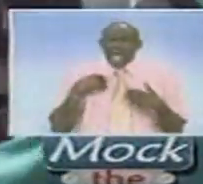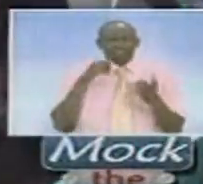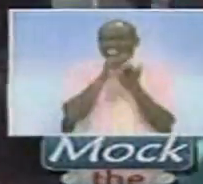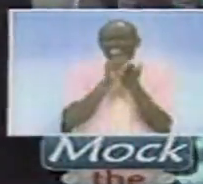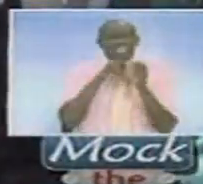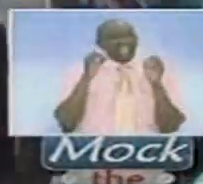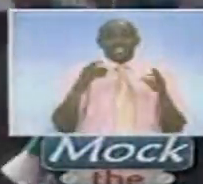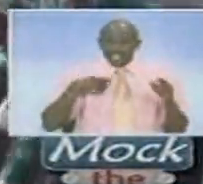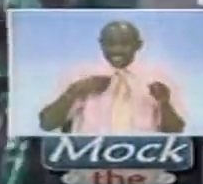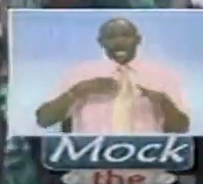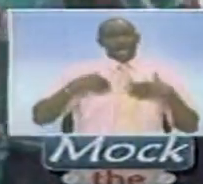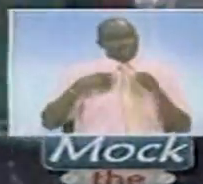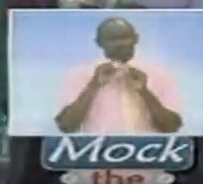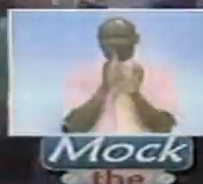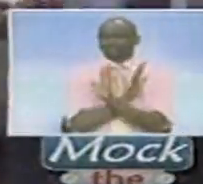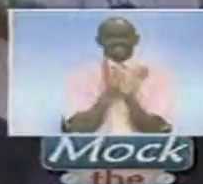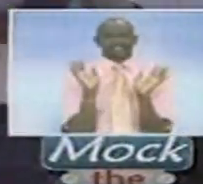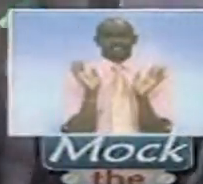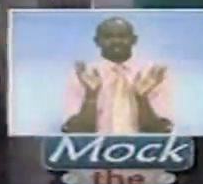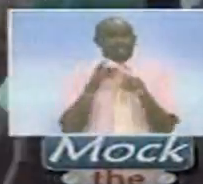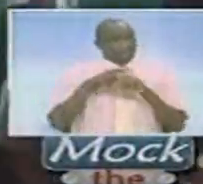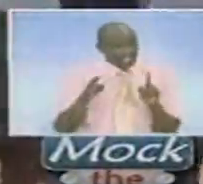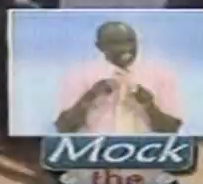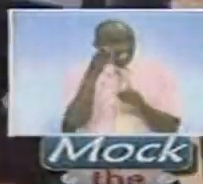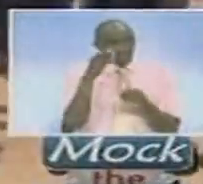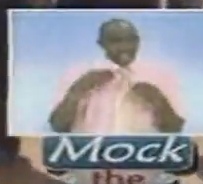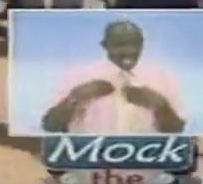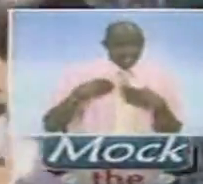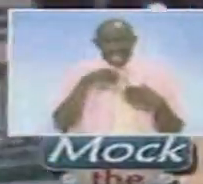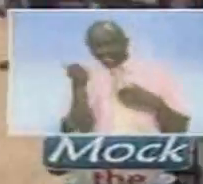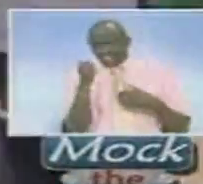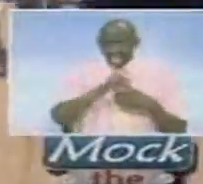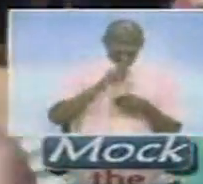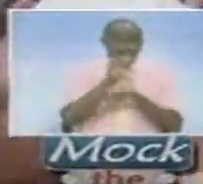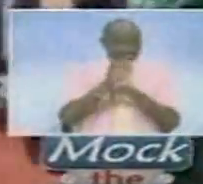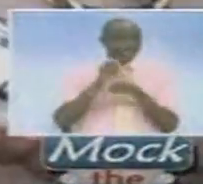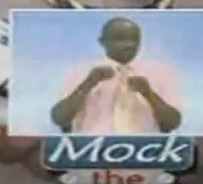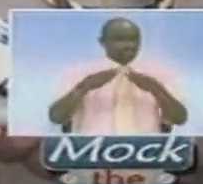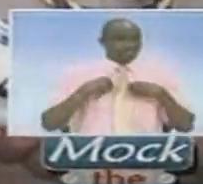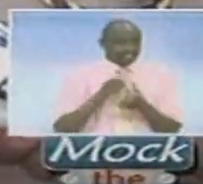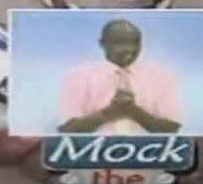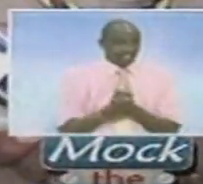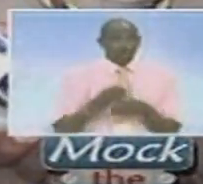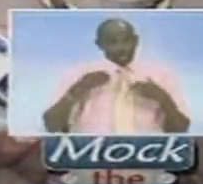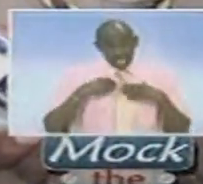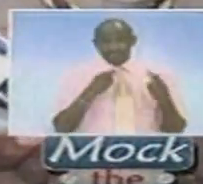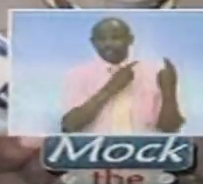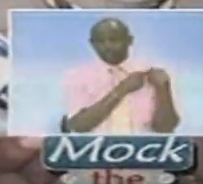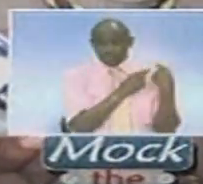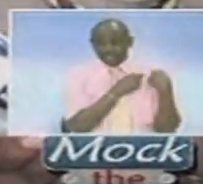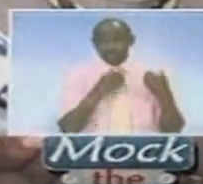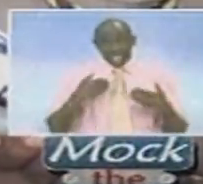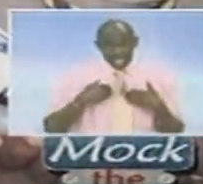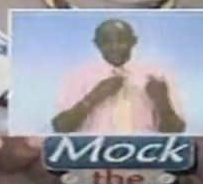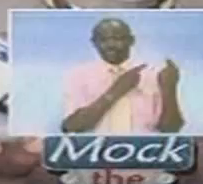sir. We're just a happy lot. But is there any other advice you'd like to offer us? We have a duty. We have